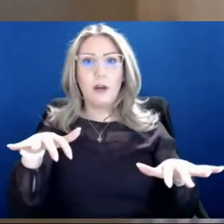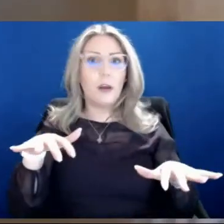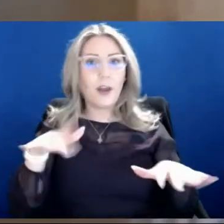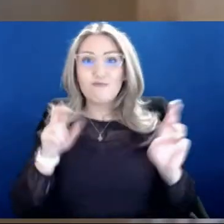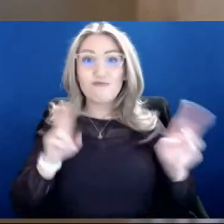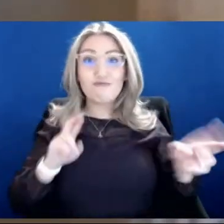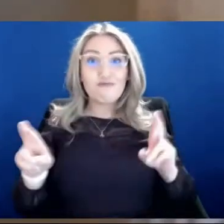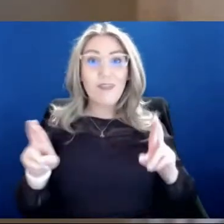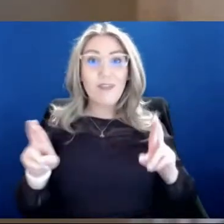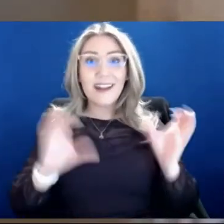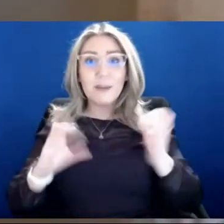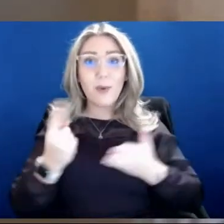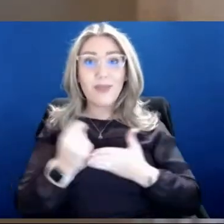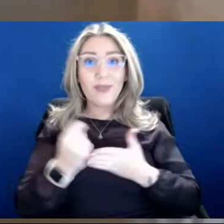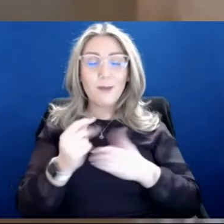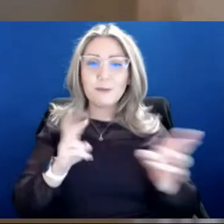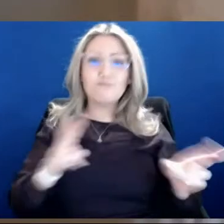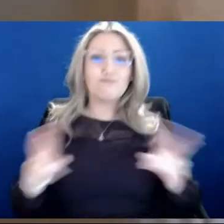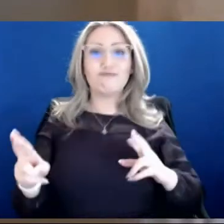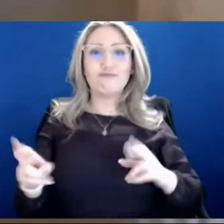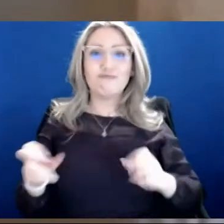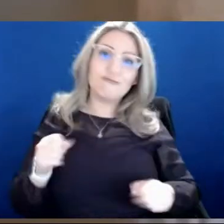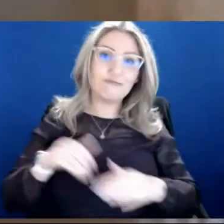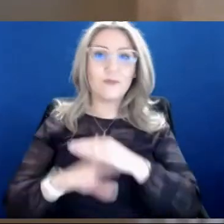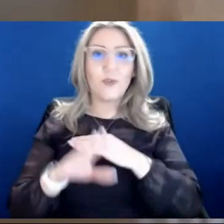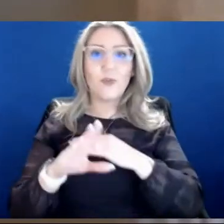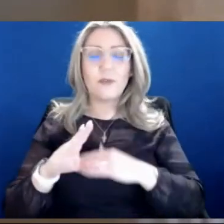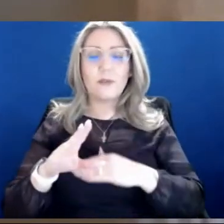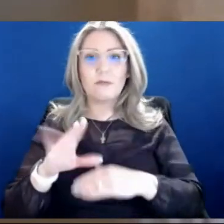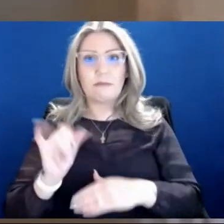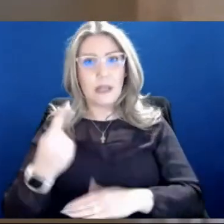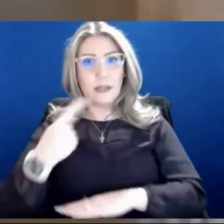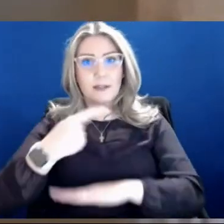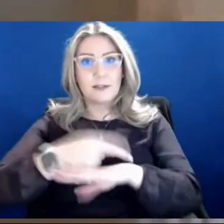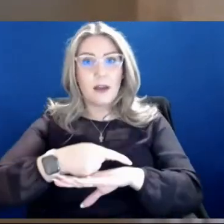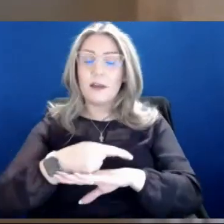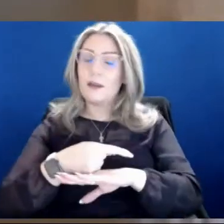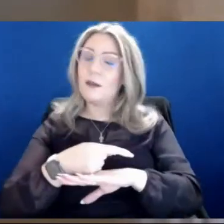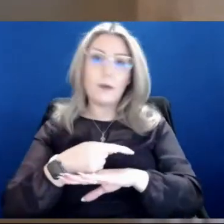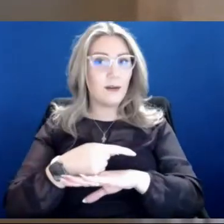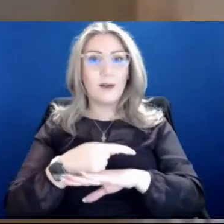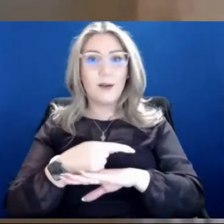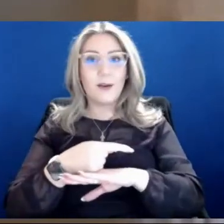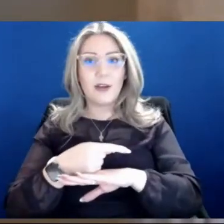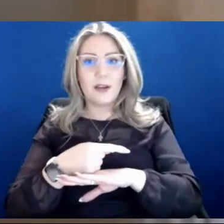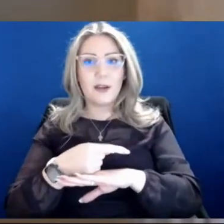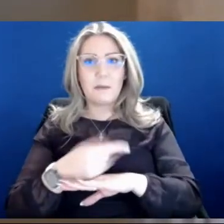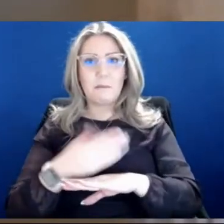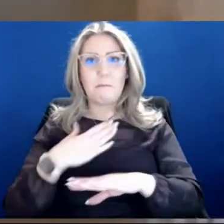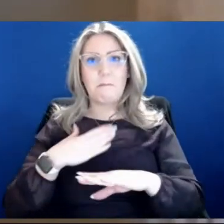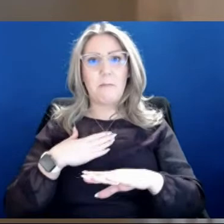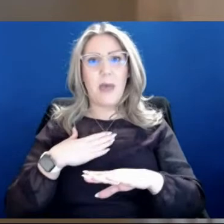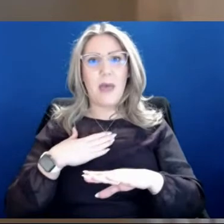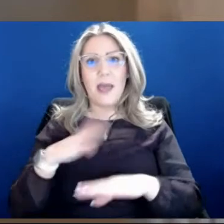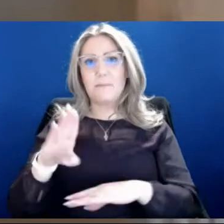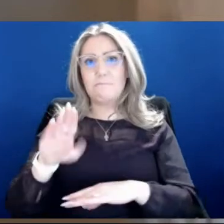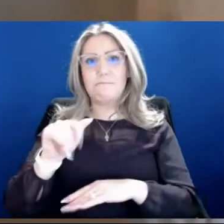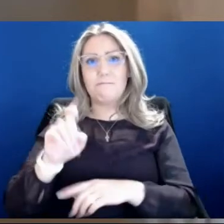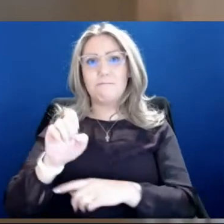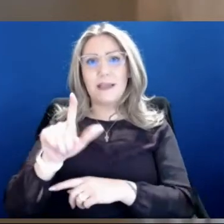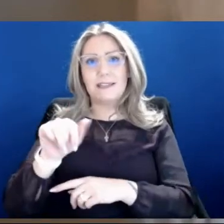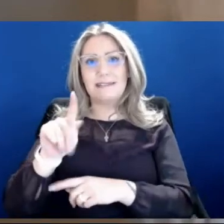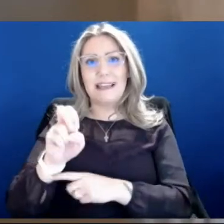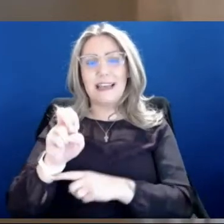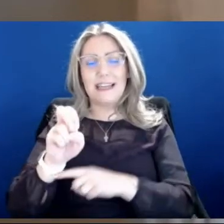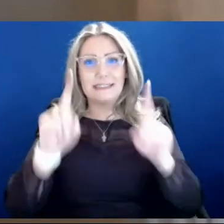do chemo and go in, and that day they had my baseline tests come back and said, whoa, we need to